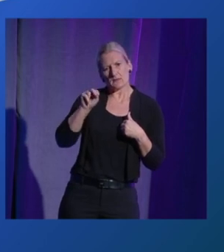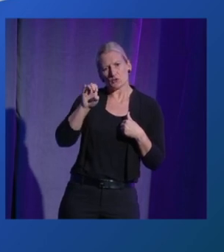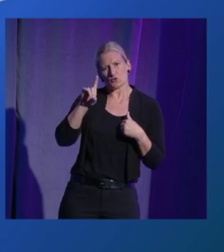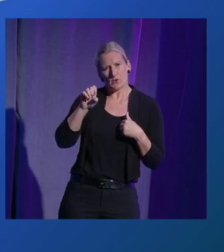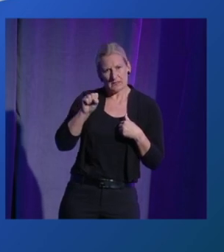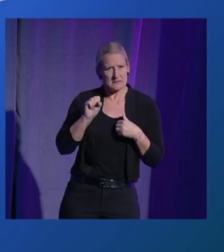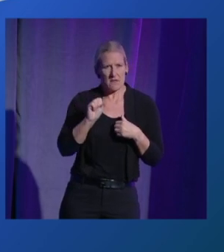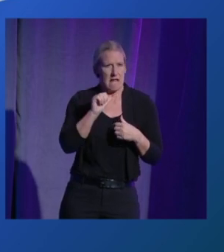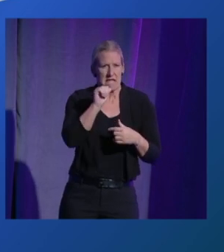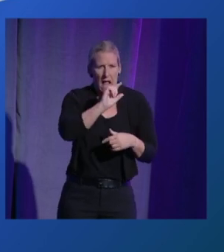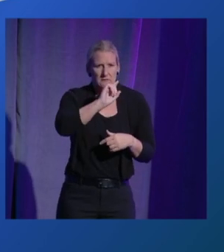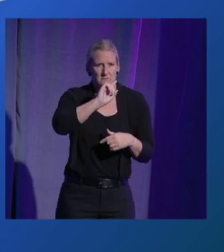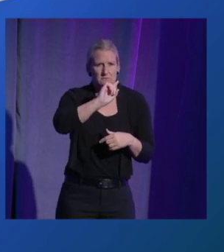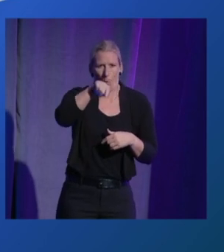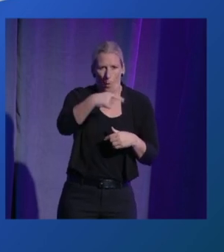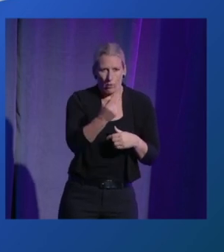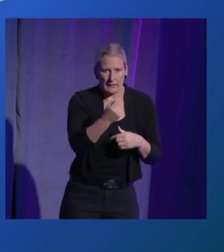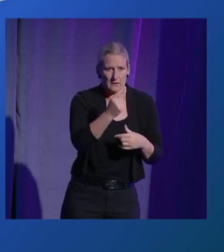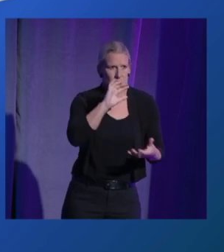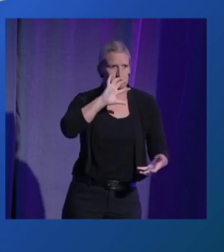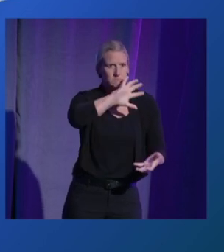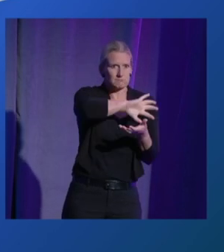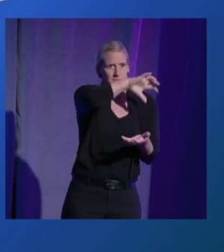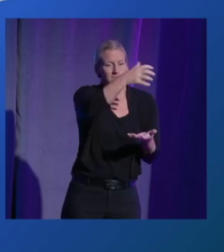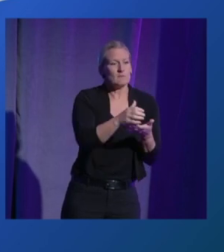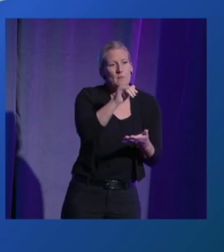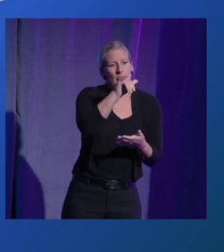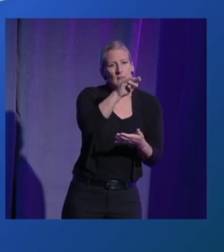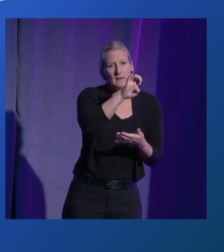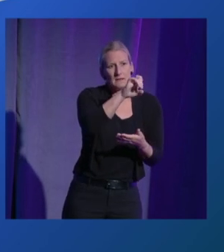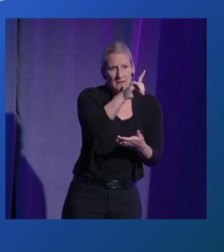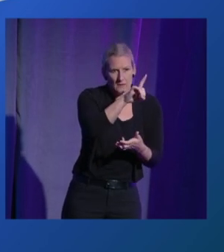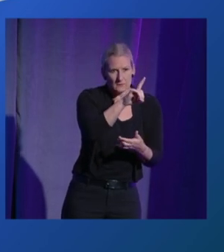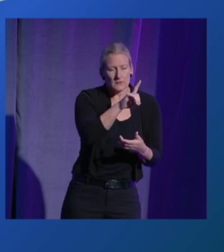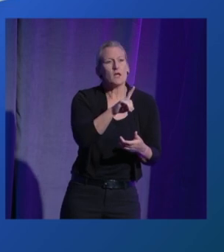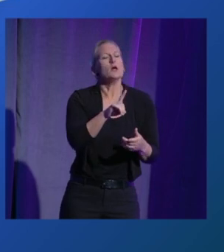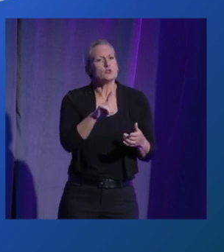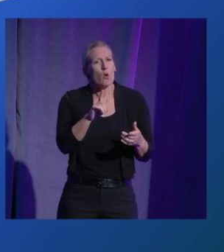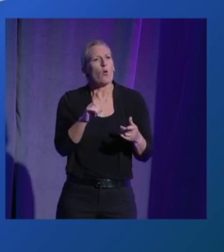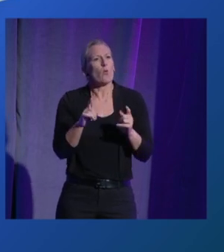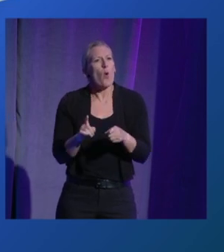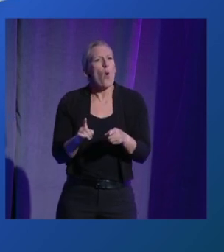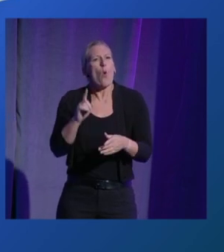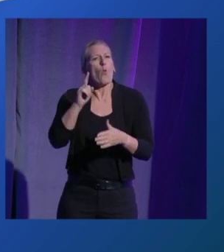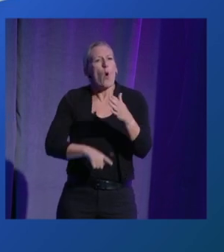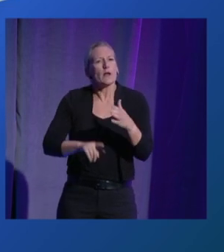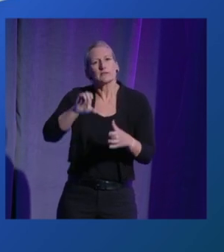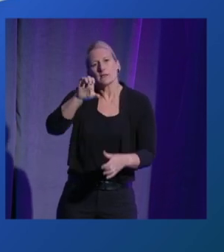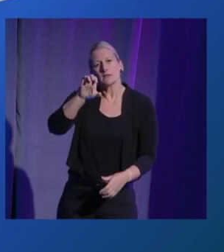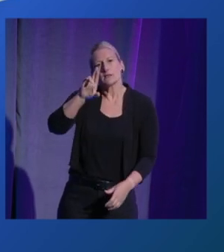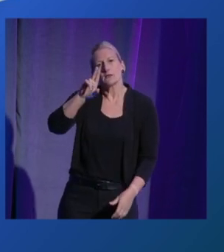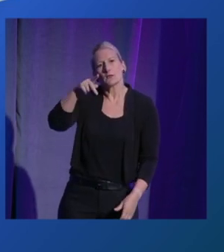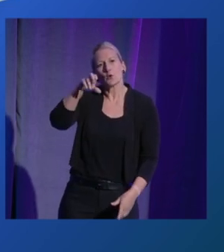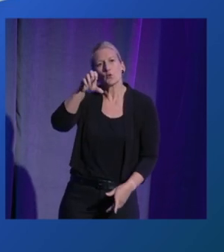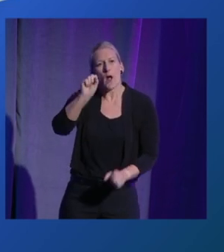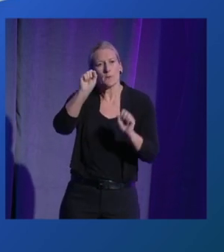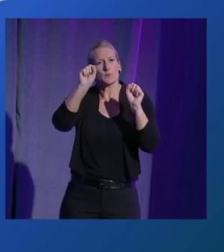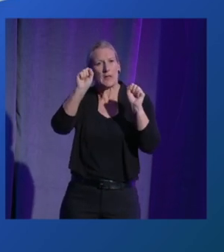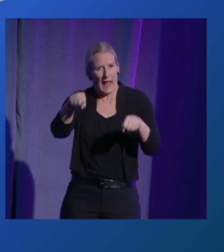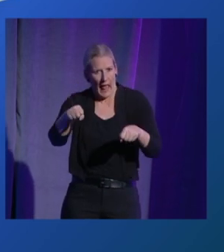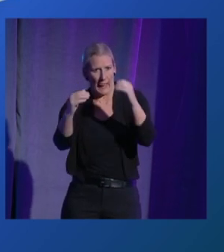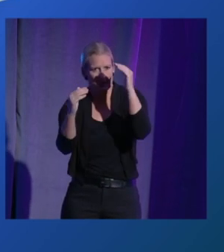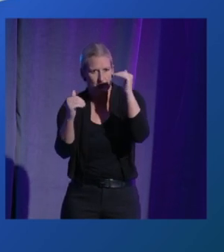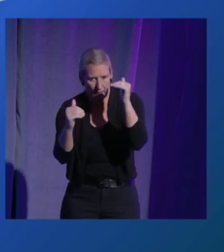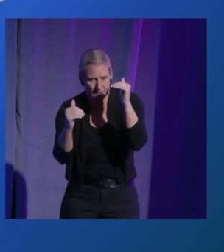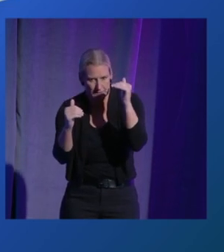what other trades from crops we can expect and of course the market is driven by how